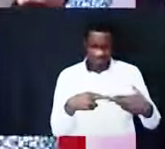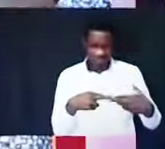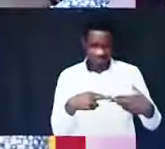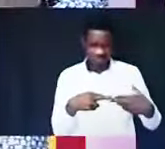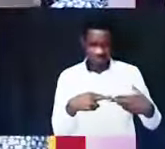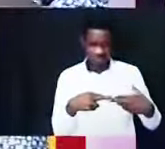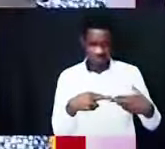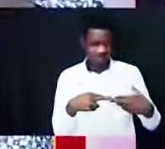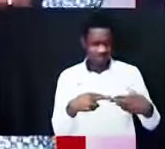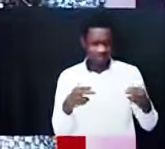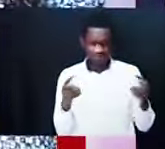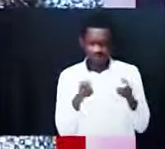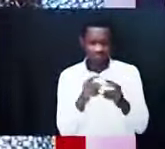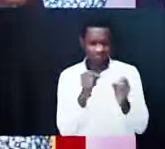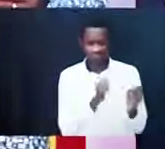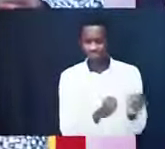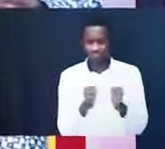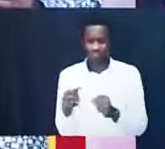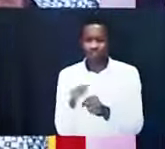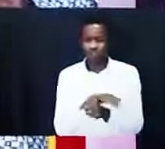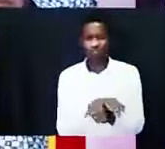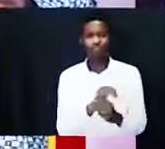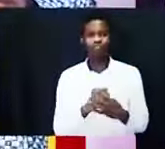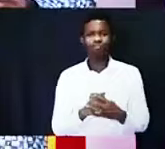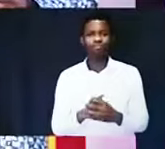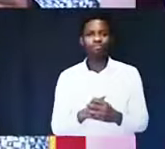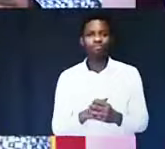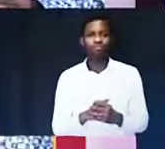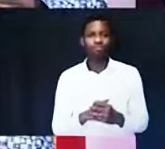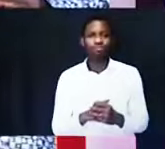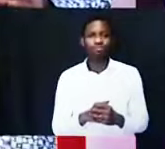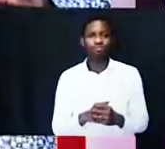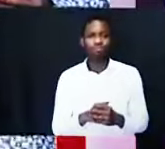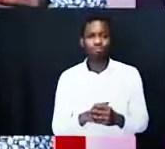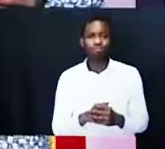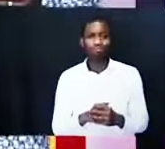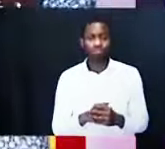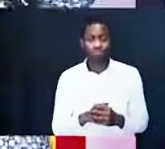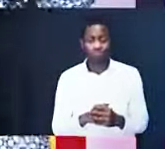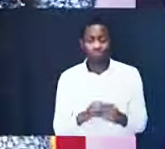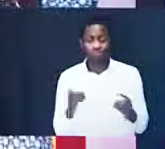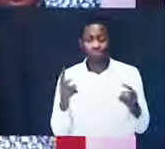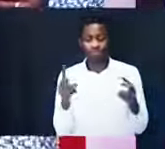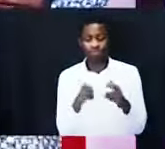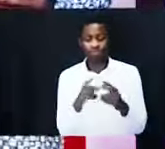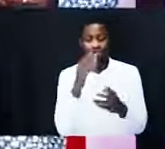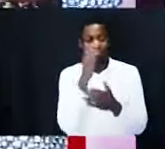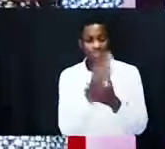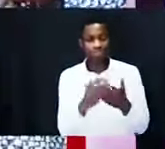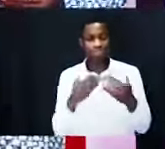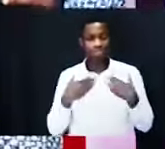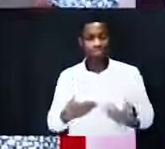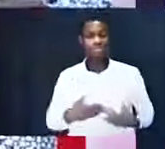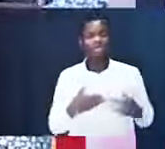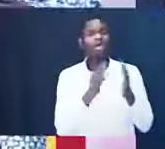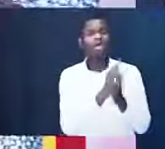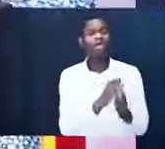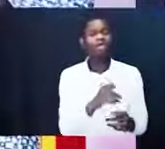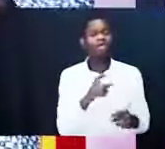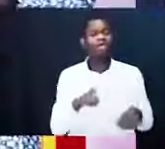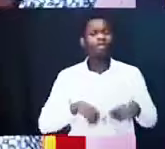teaching. Very powerful. No wonder someone asked him, Master, where do you live? He